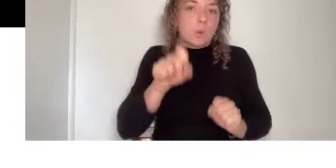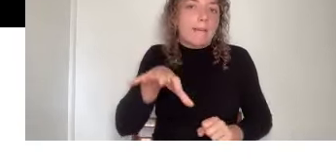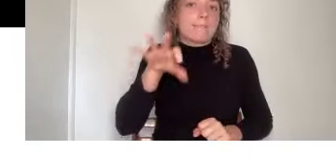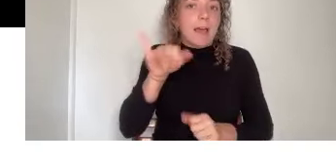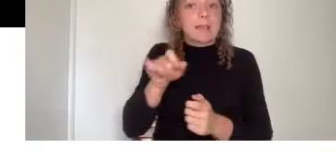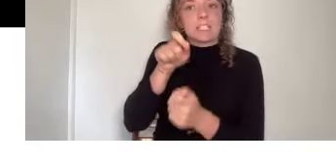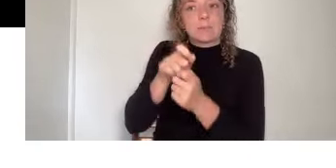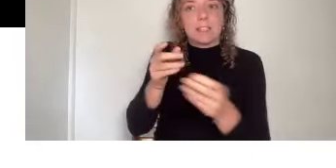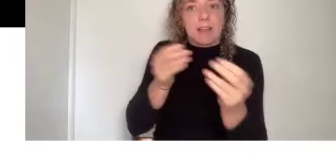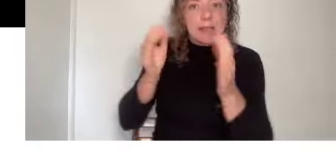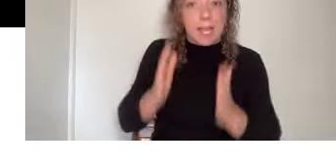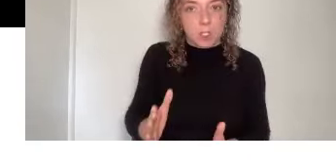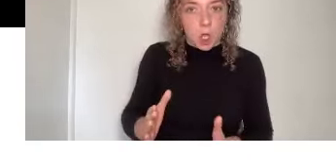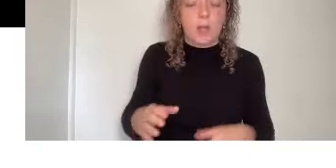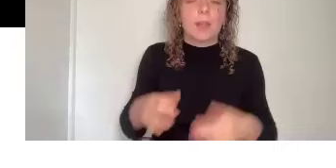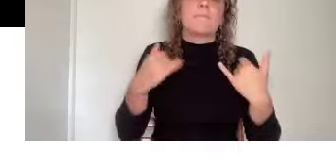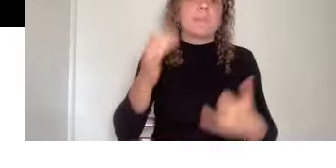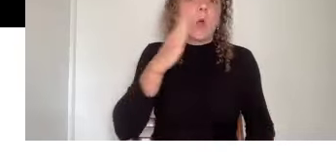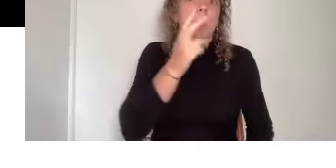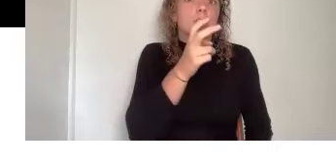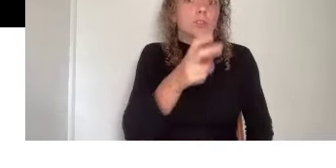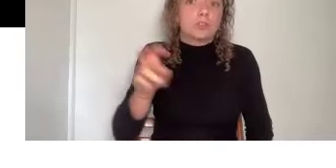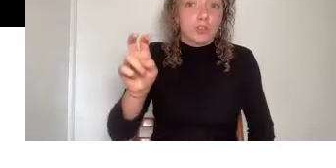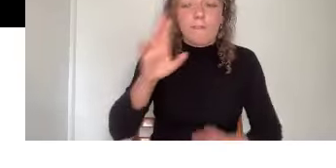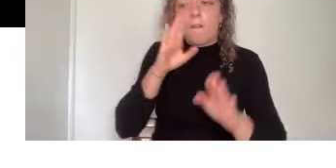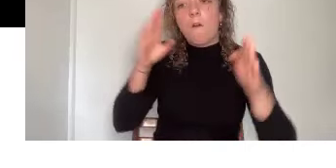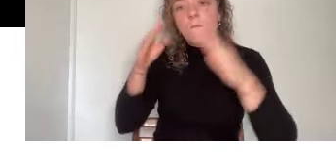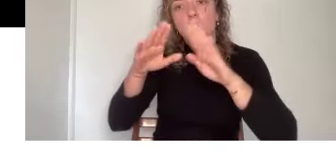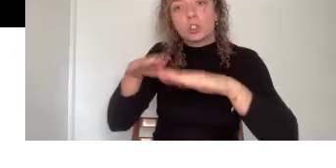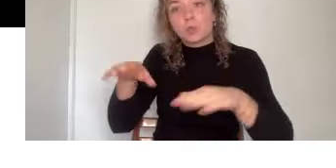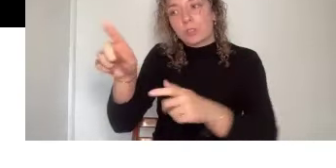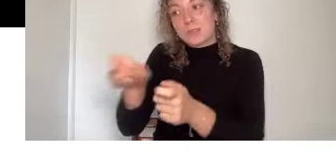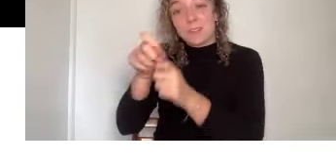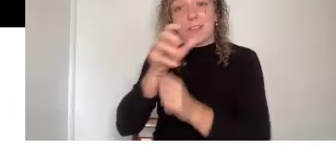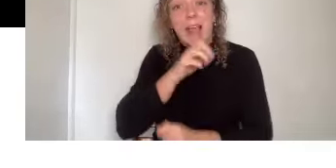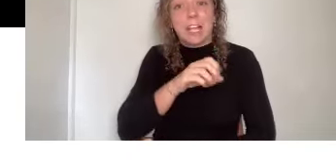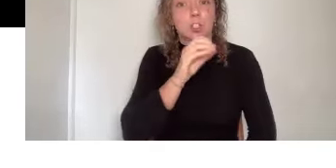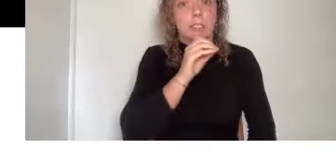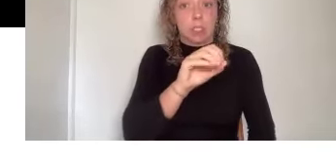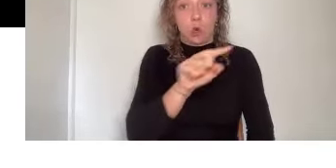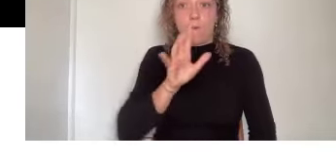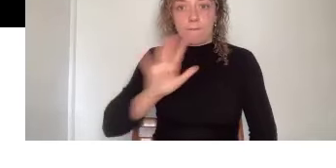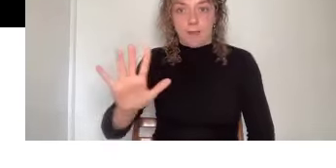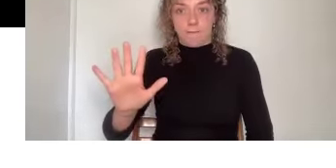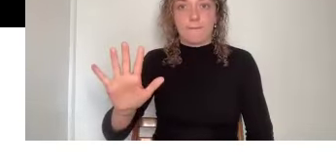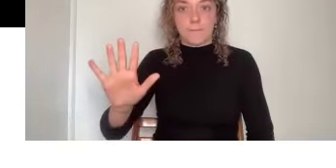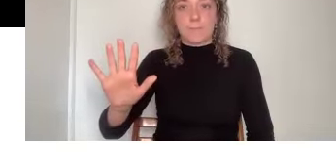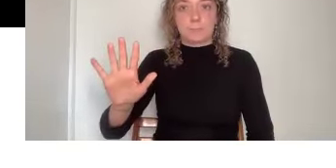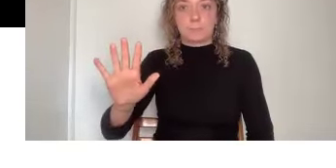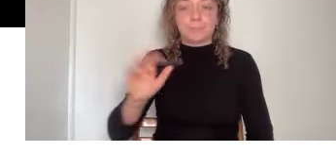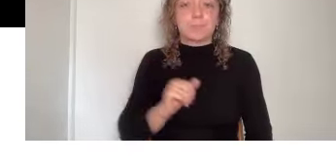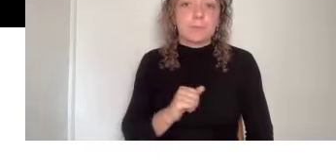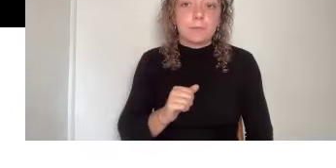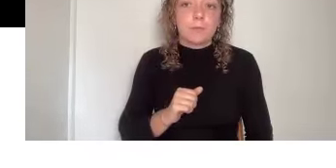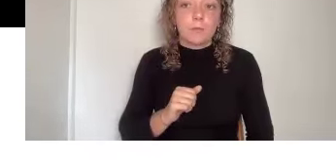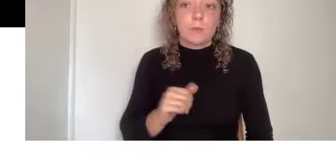So now we're going to make a shift to focusing on children, specifically ages 0 to 5, right? But